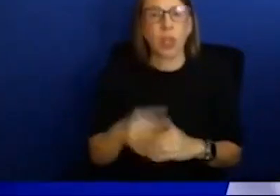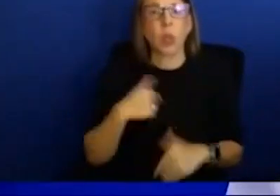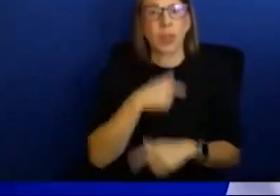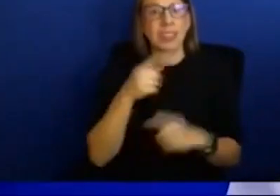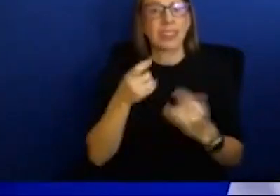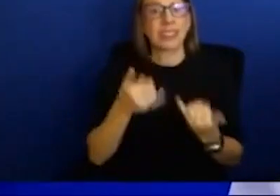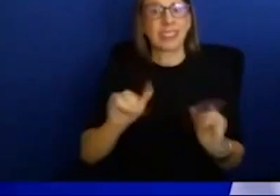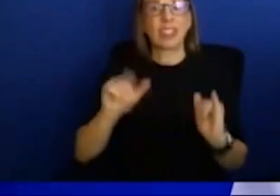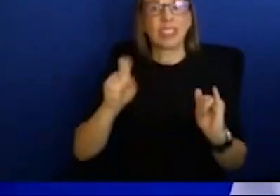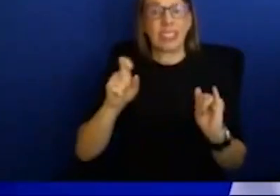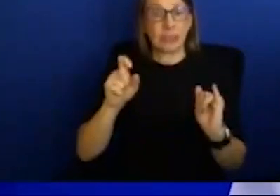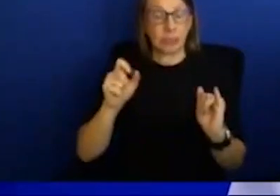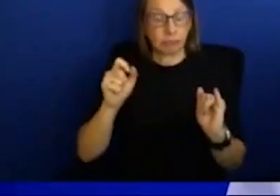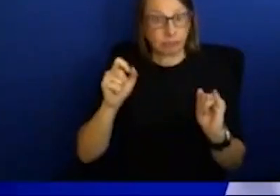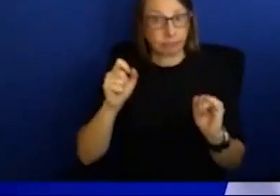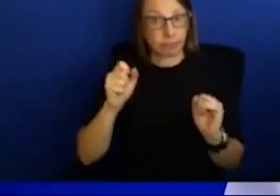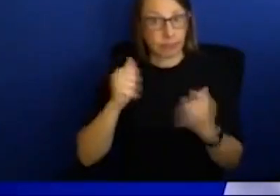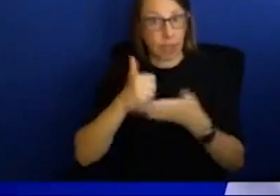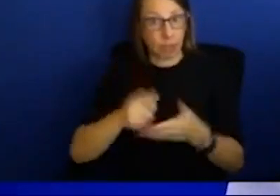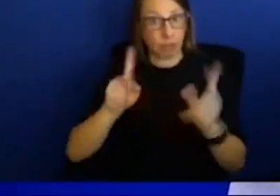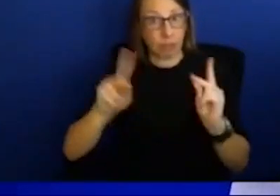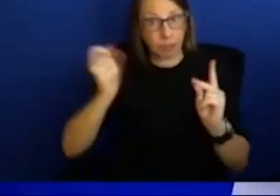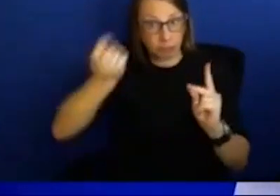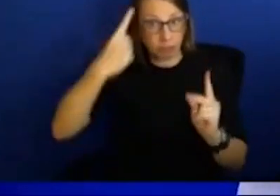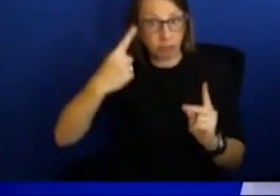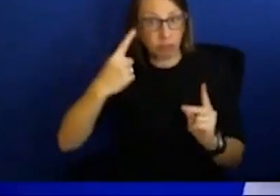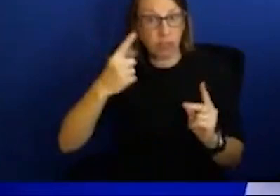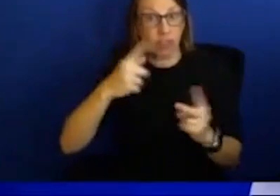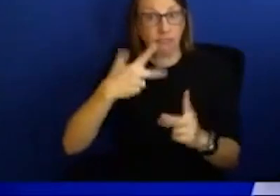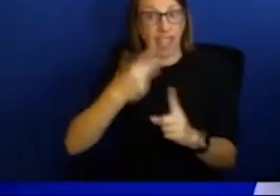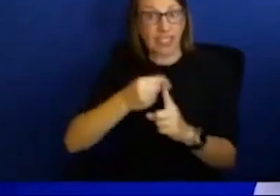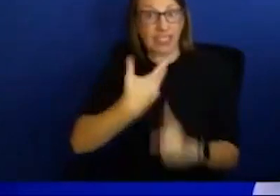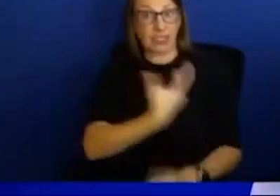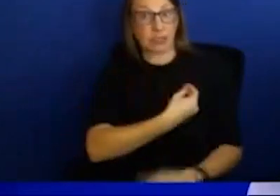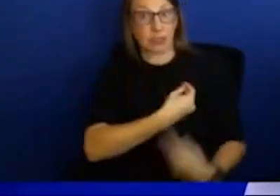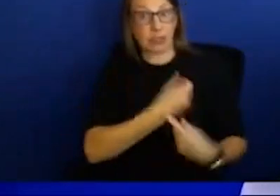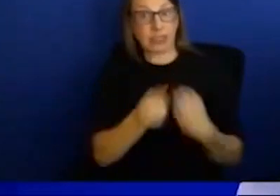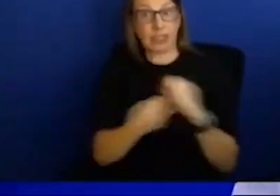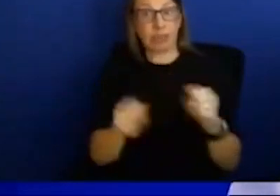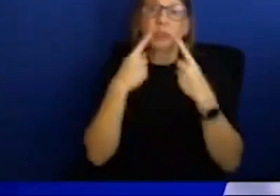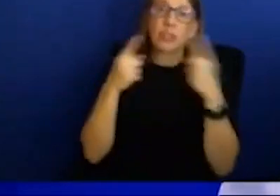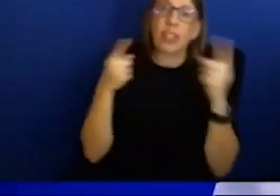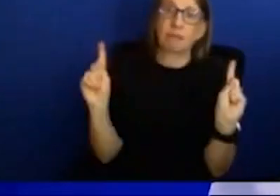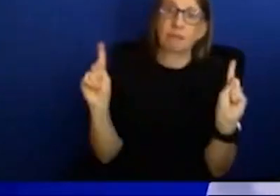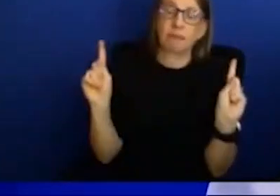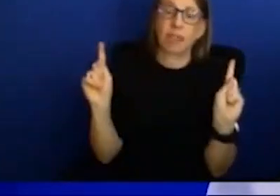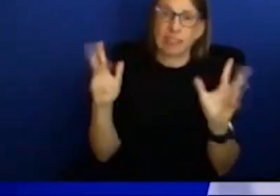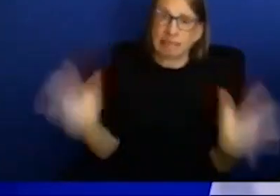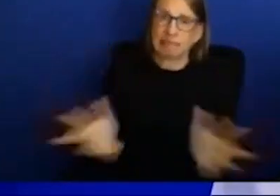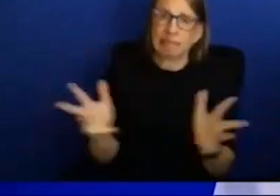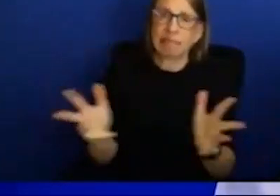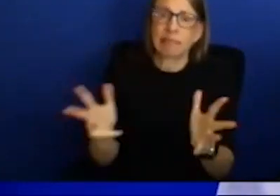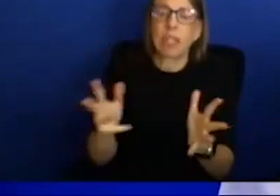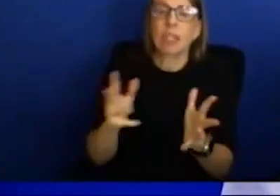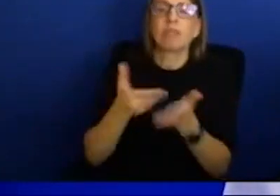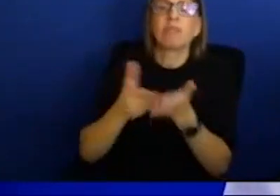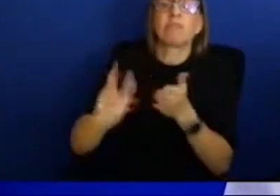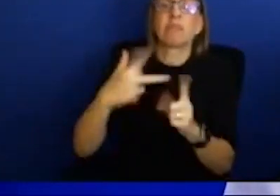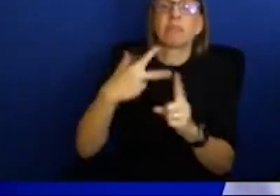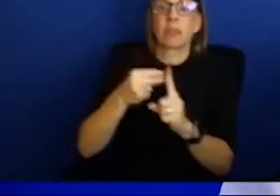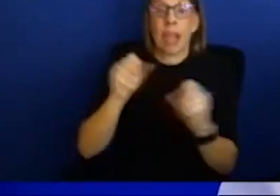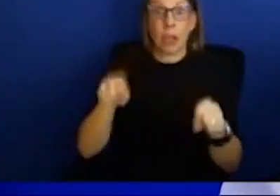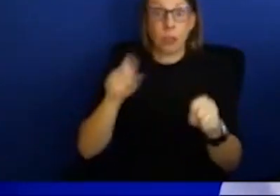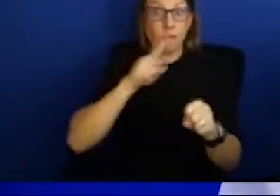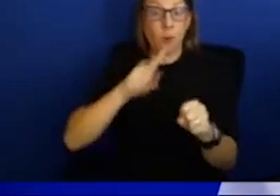people understand that the vaccines are safe and extremely effective, and keep getting those unvaccinated populations, those that are eligible for